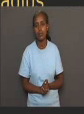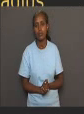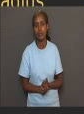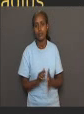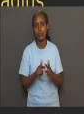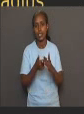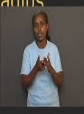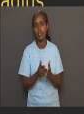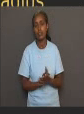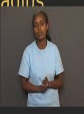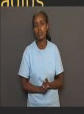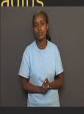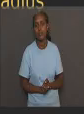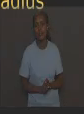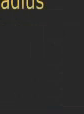Begin.